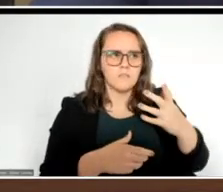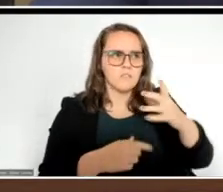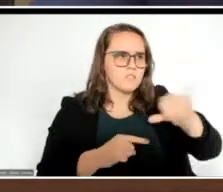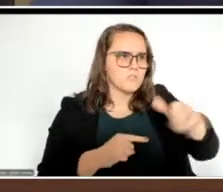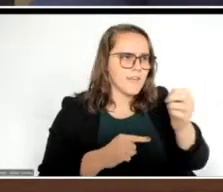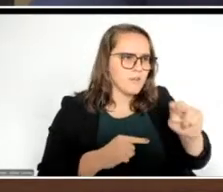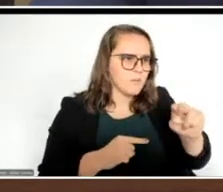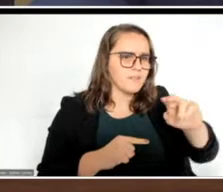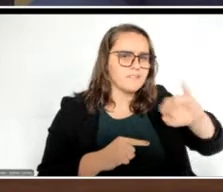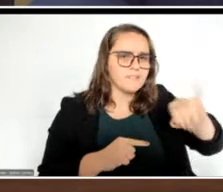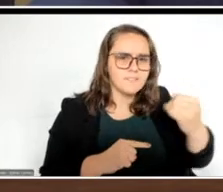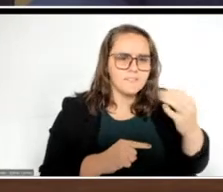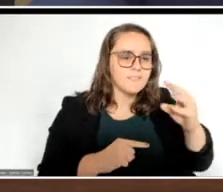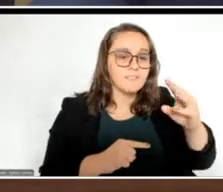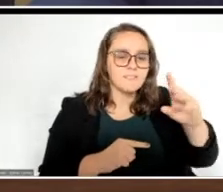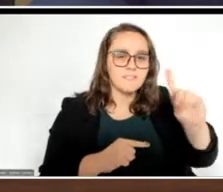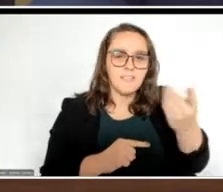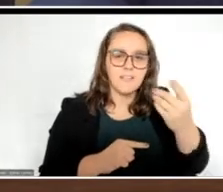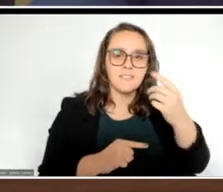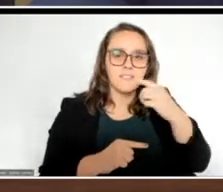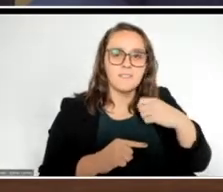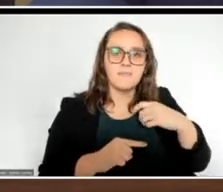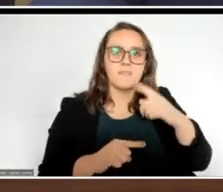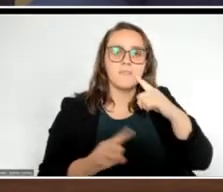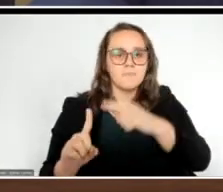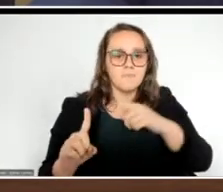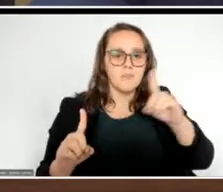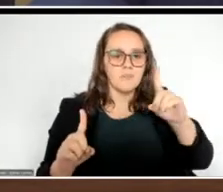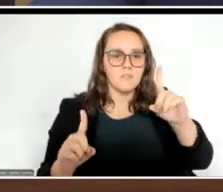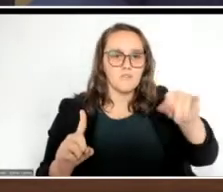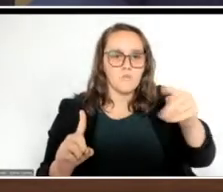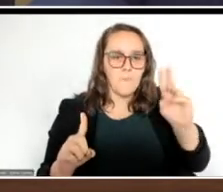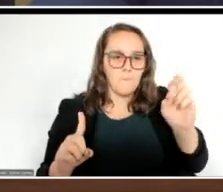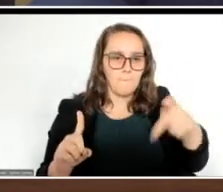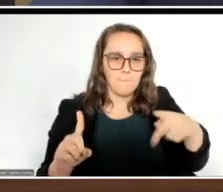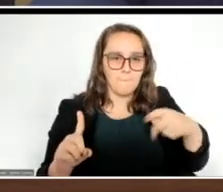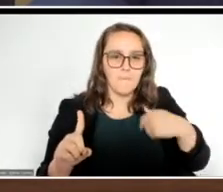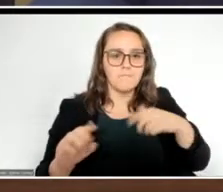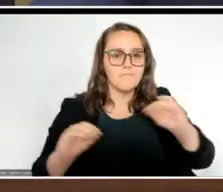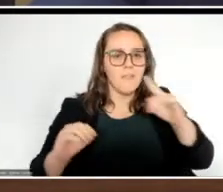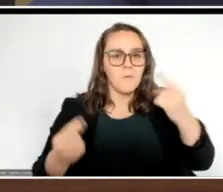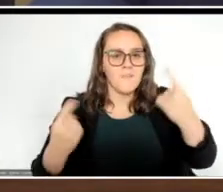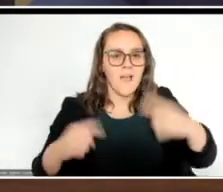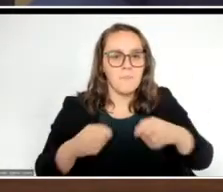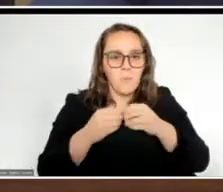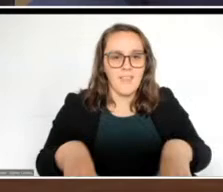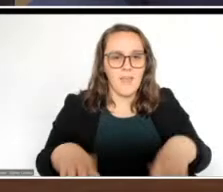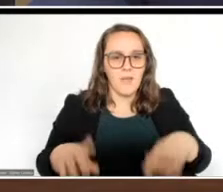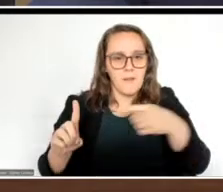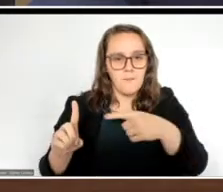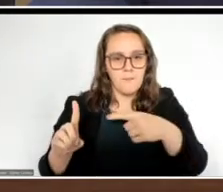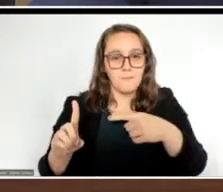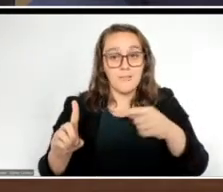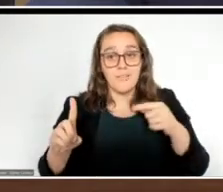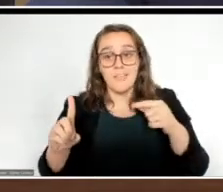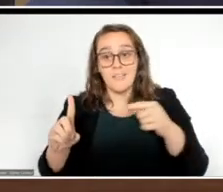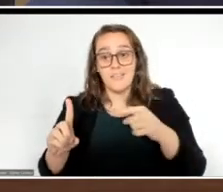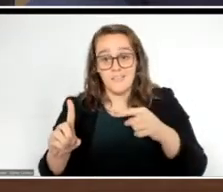followed. None of this would have happened without him. He was personally and substantially involved in all of